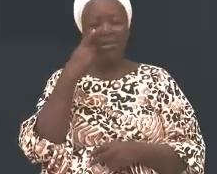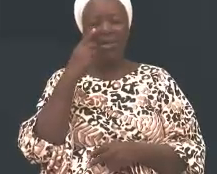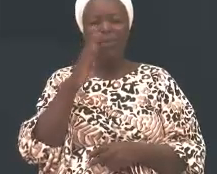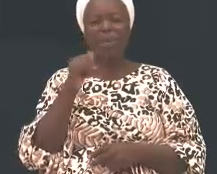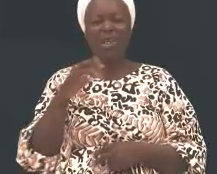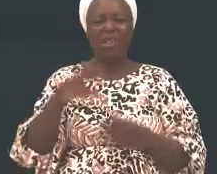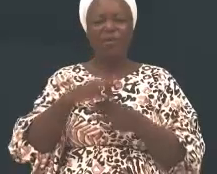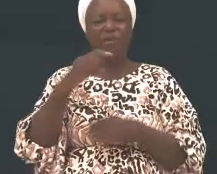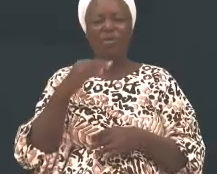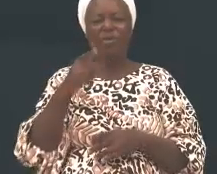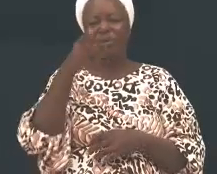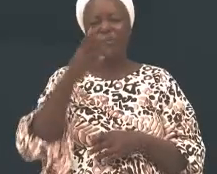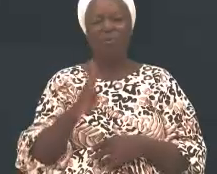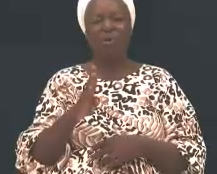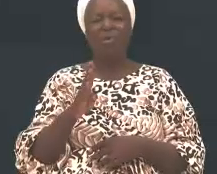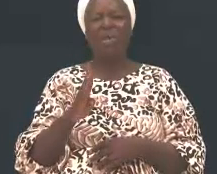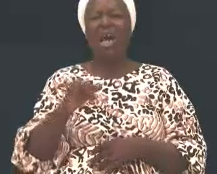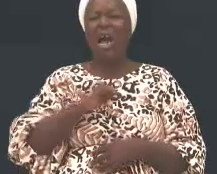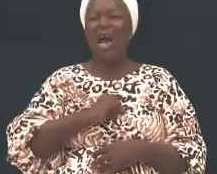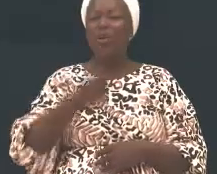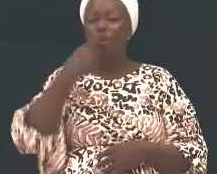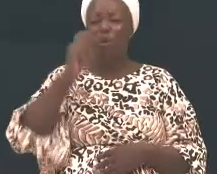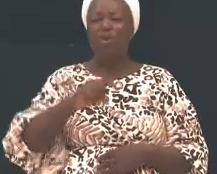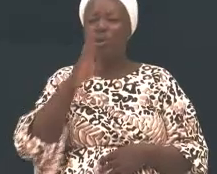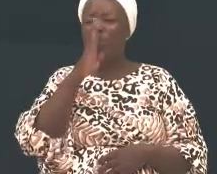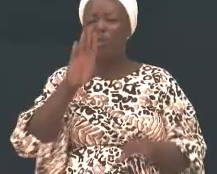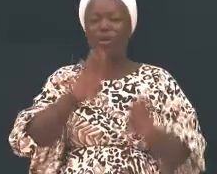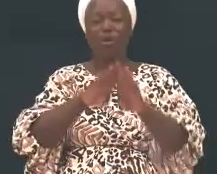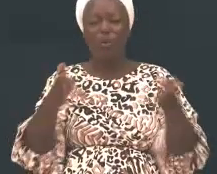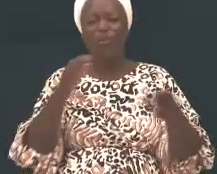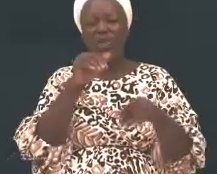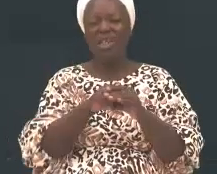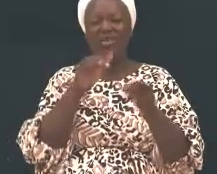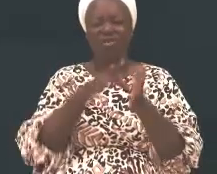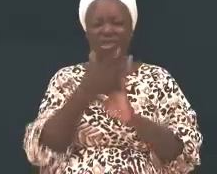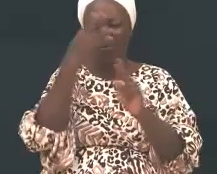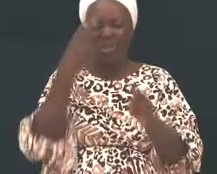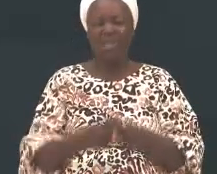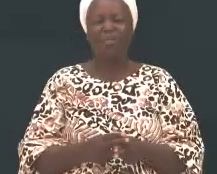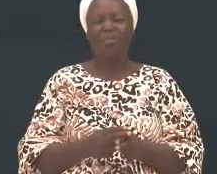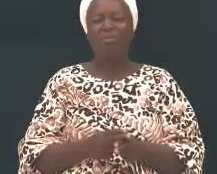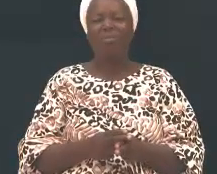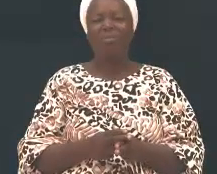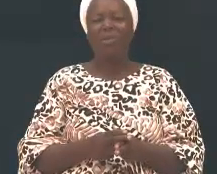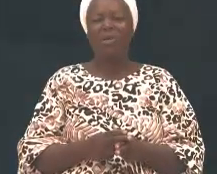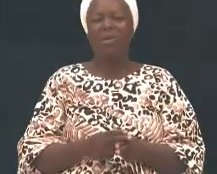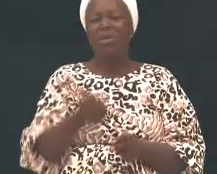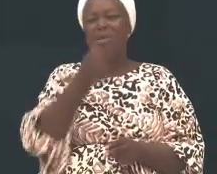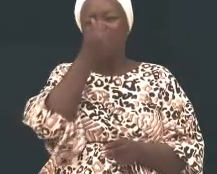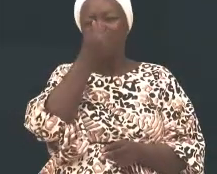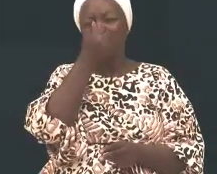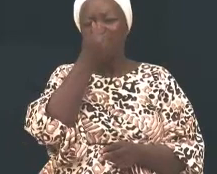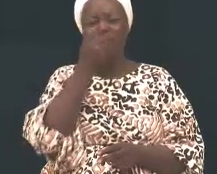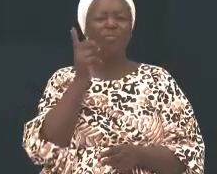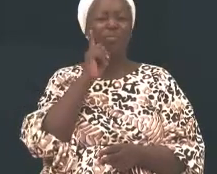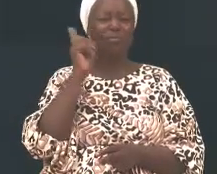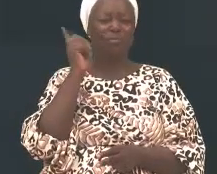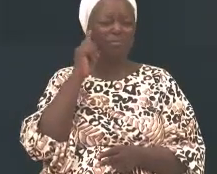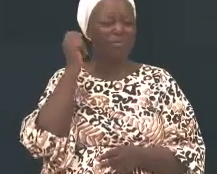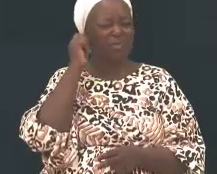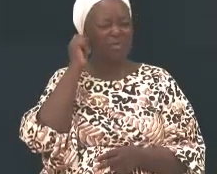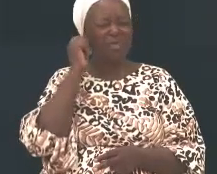I command you, be opened in Jesus' name. Dumb tongues, deaf ears, be